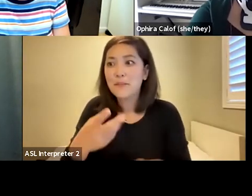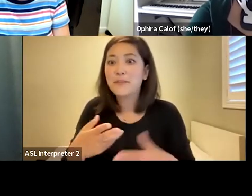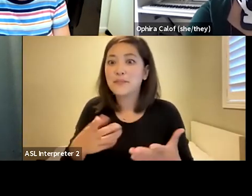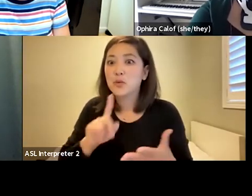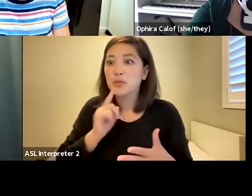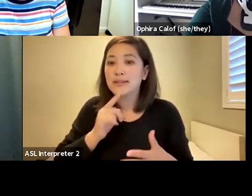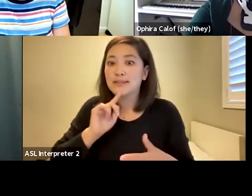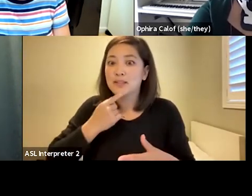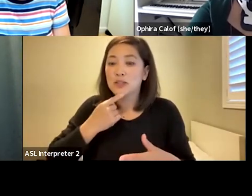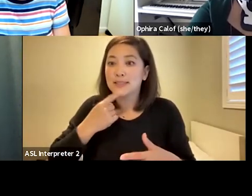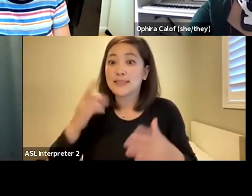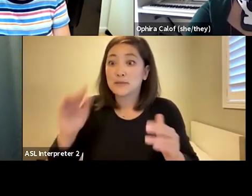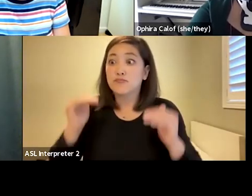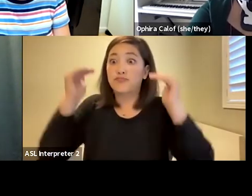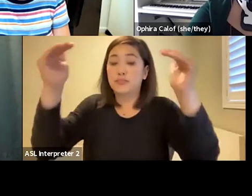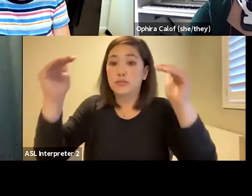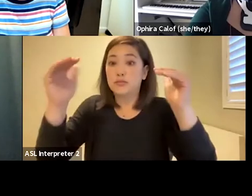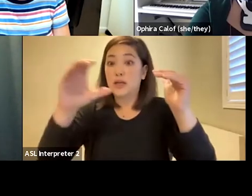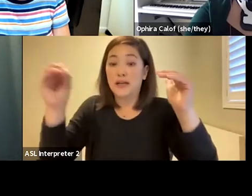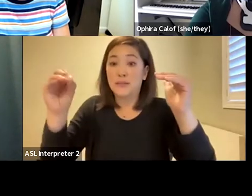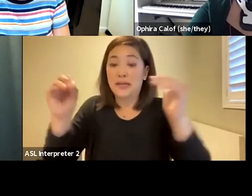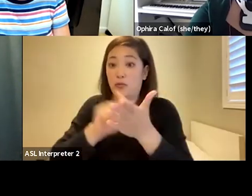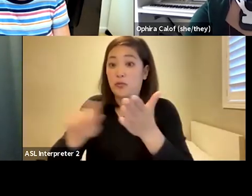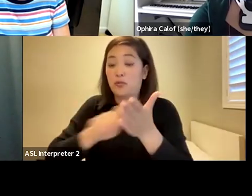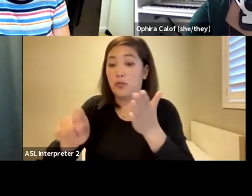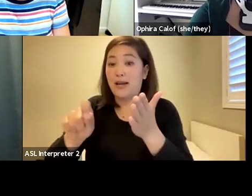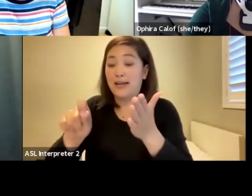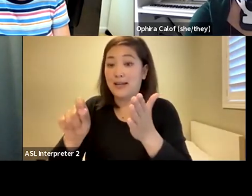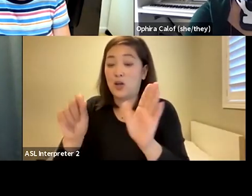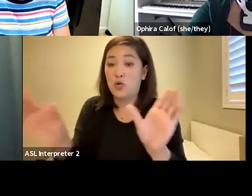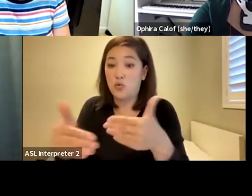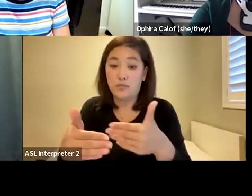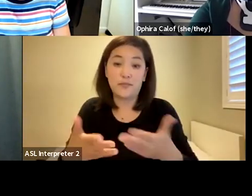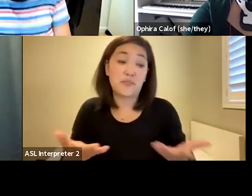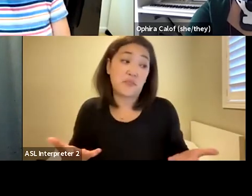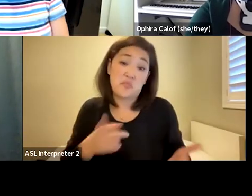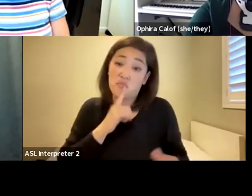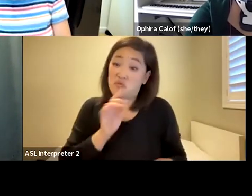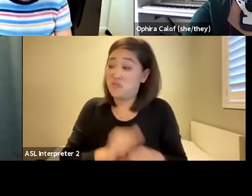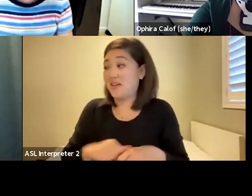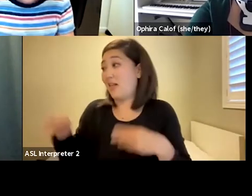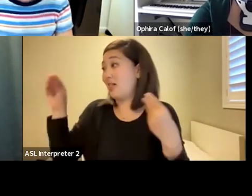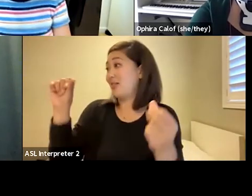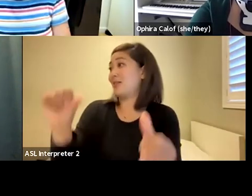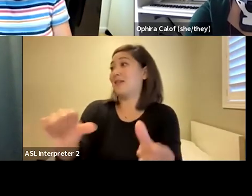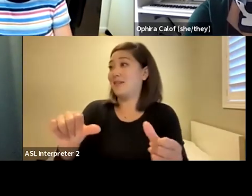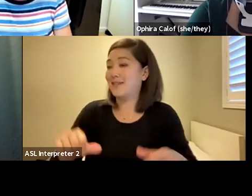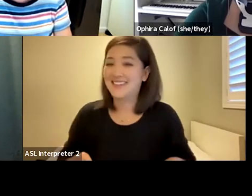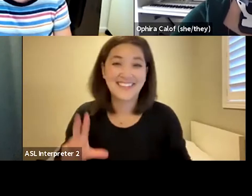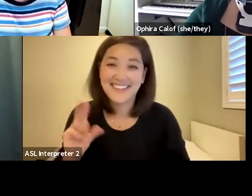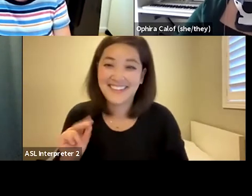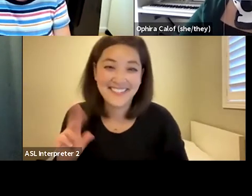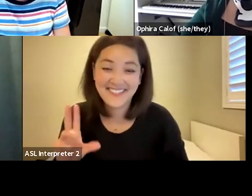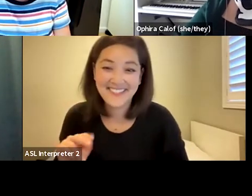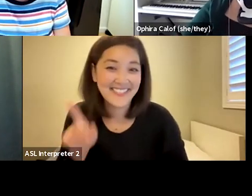as a showrunner? Well, no challenges whatsoever. It's been pretty much smooth sailing, so. I'm kidding. That was more of a